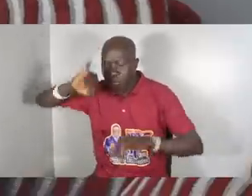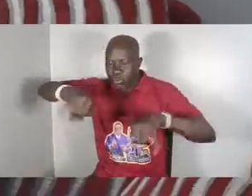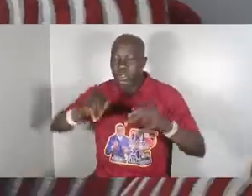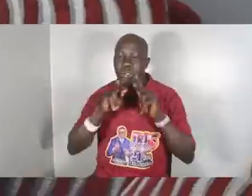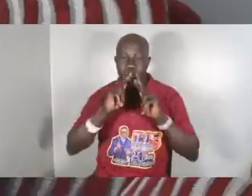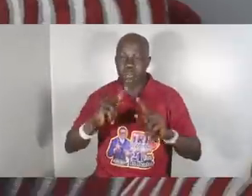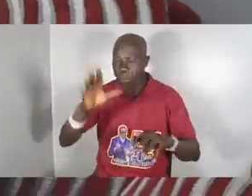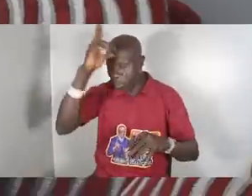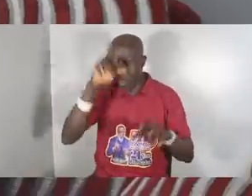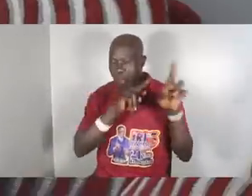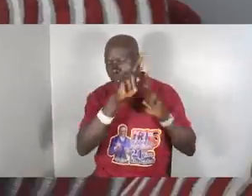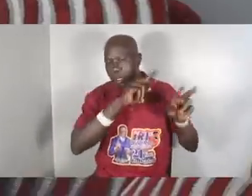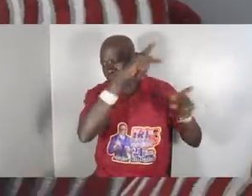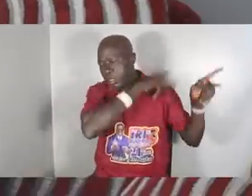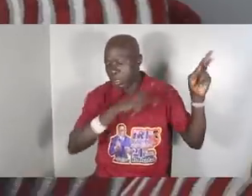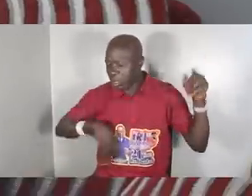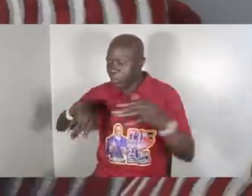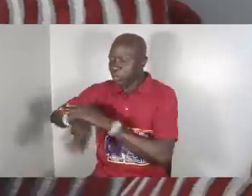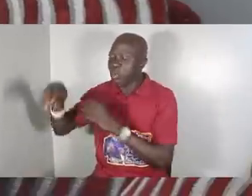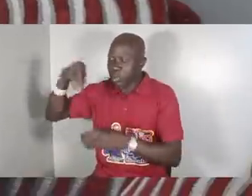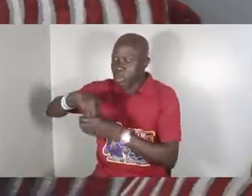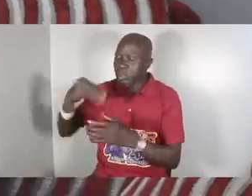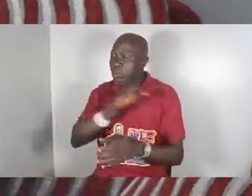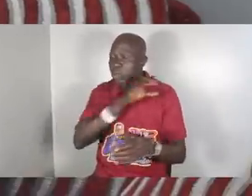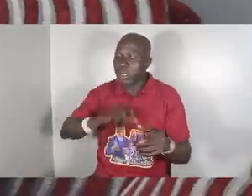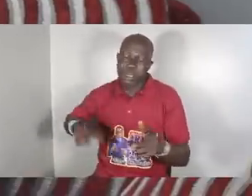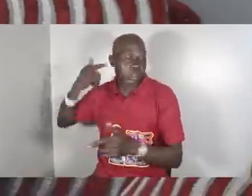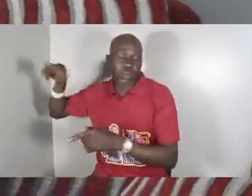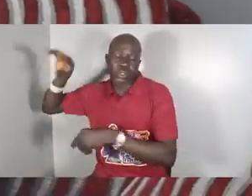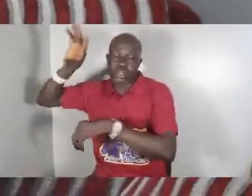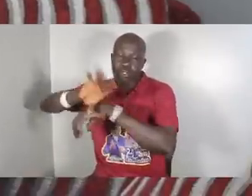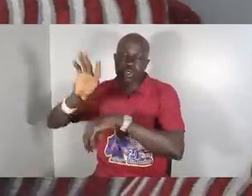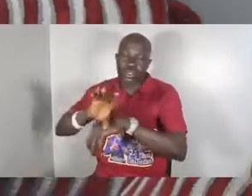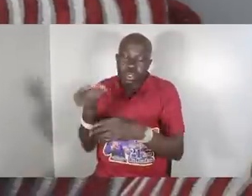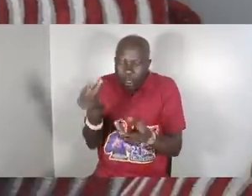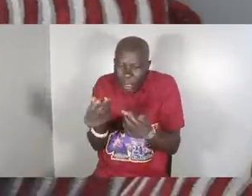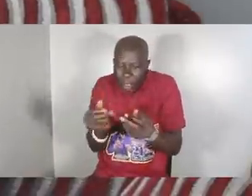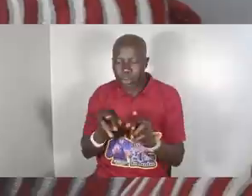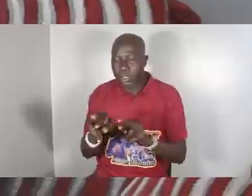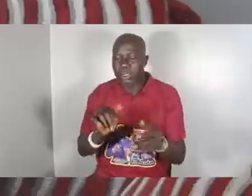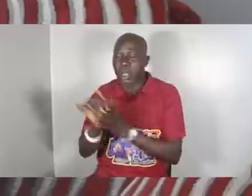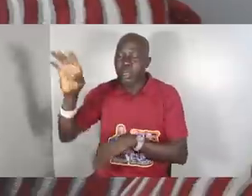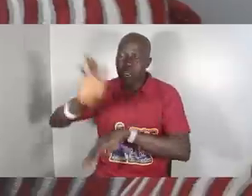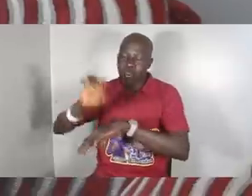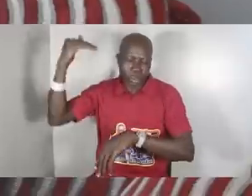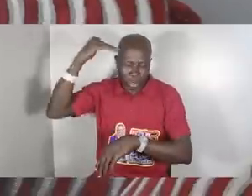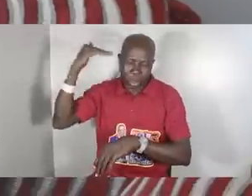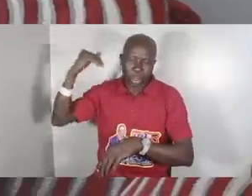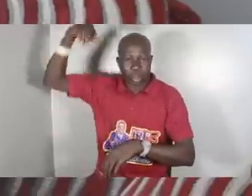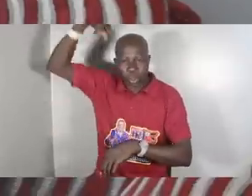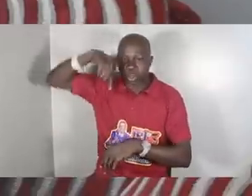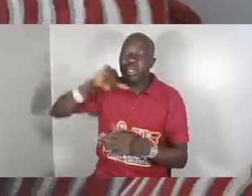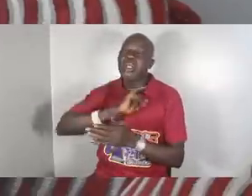JP Babasebioba. Lati your seed of Gregory Church, land of reality. Tori Gawane, Barimo